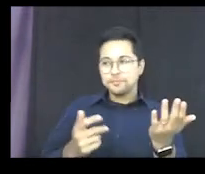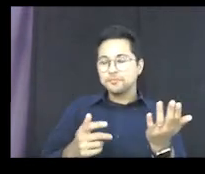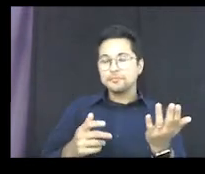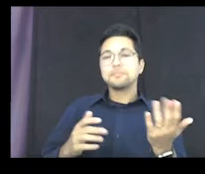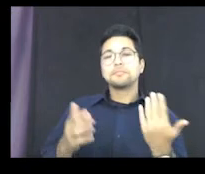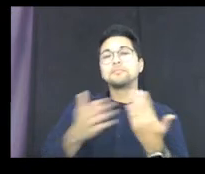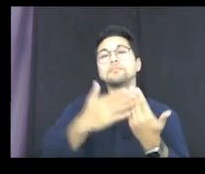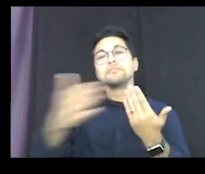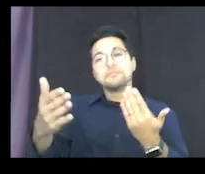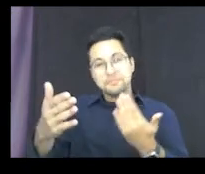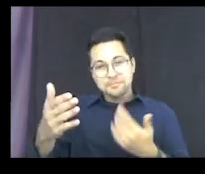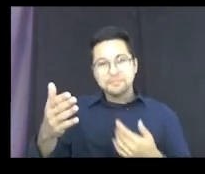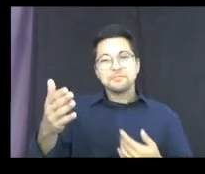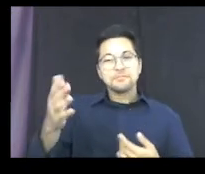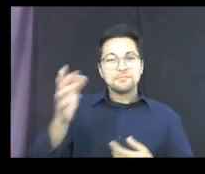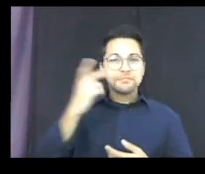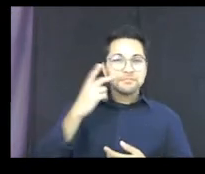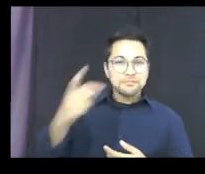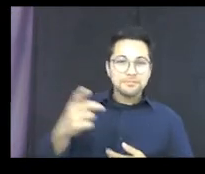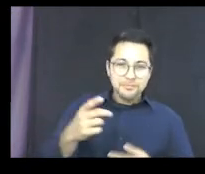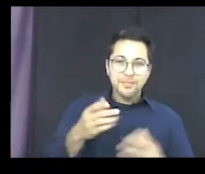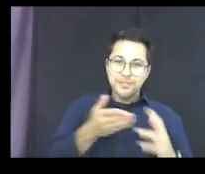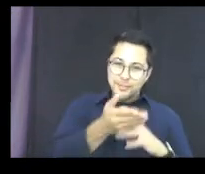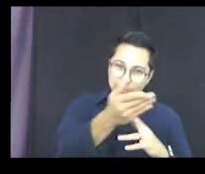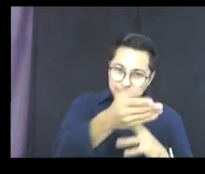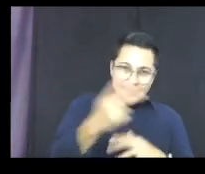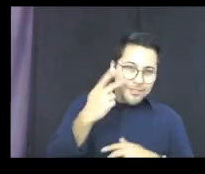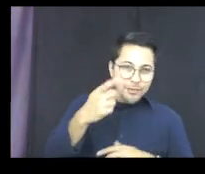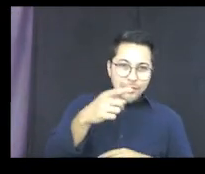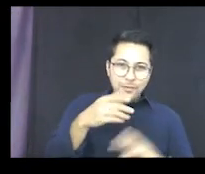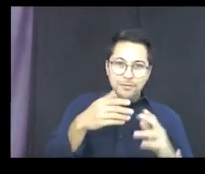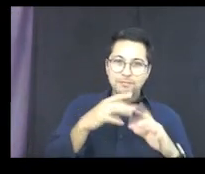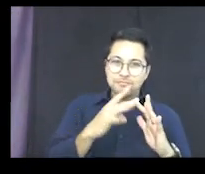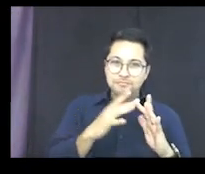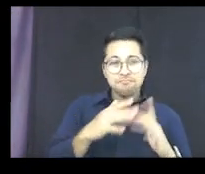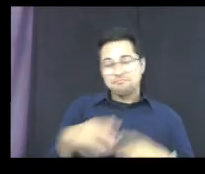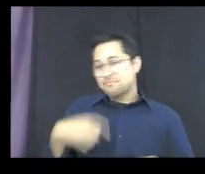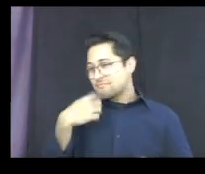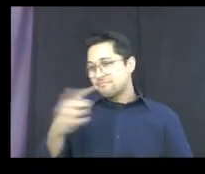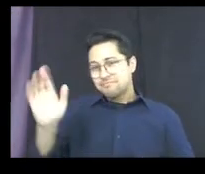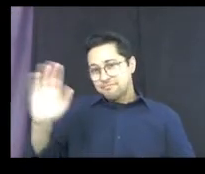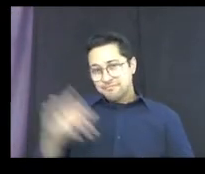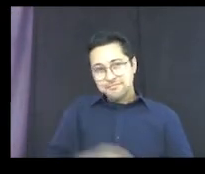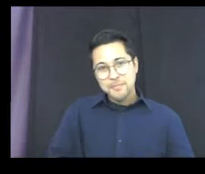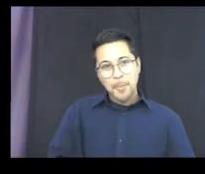eventually I'll virtually see you, and just to say hi.